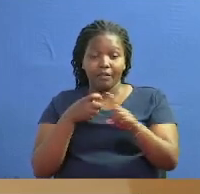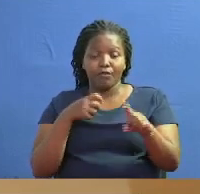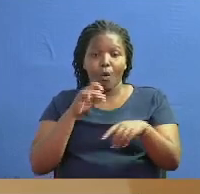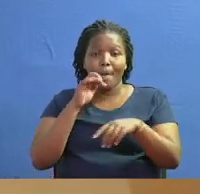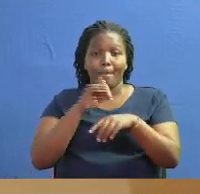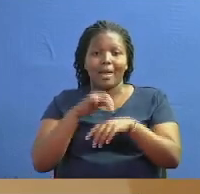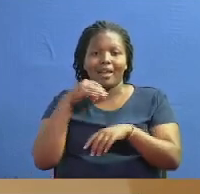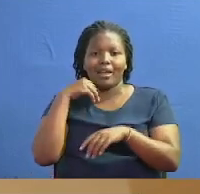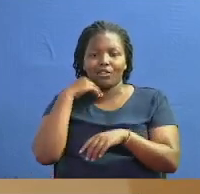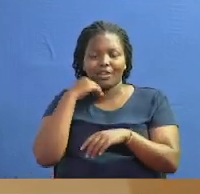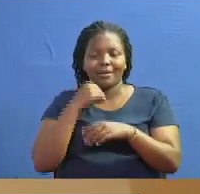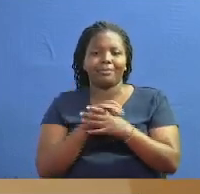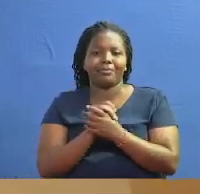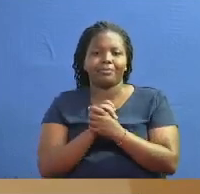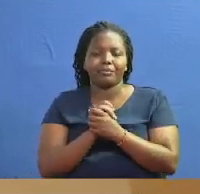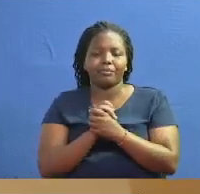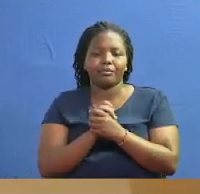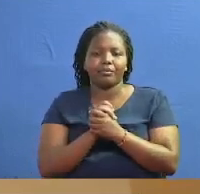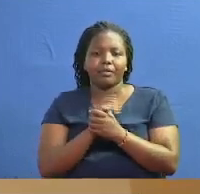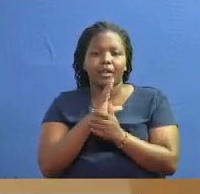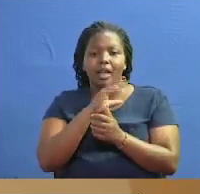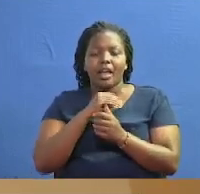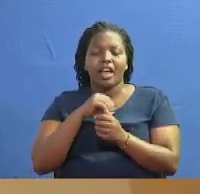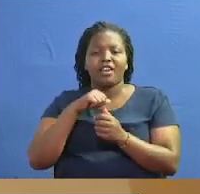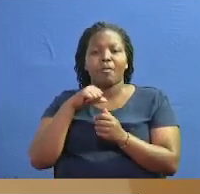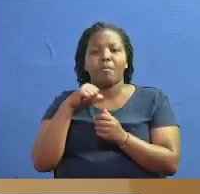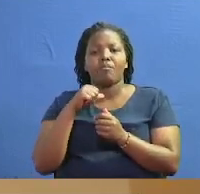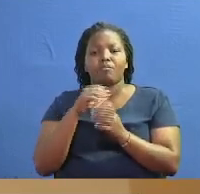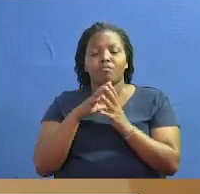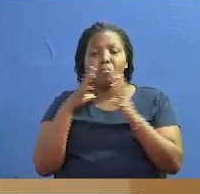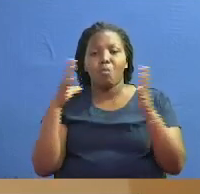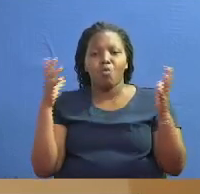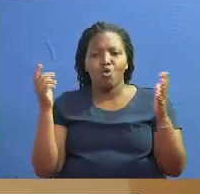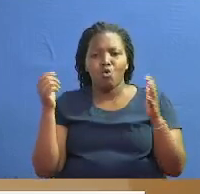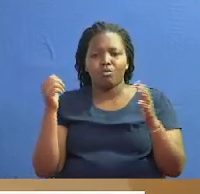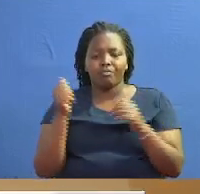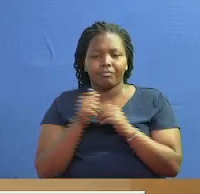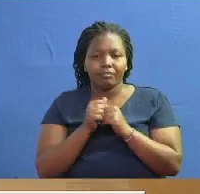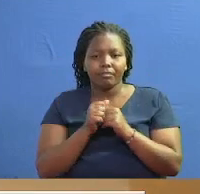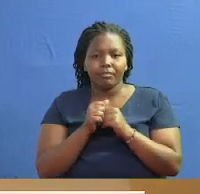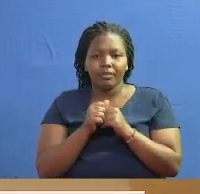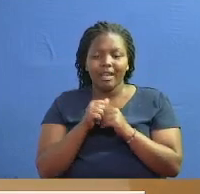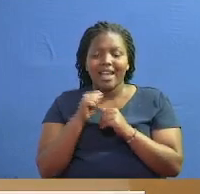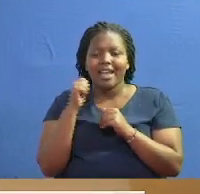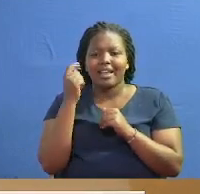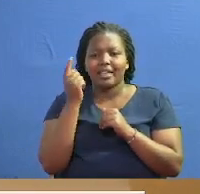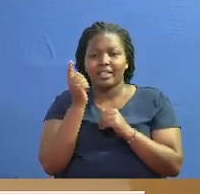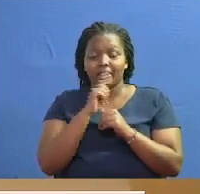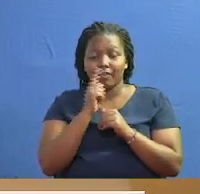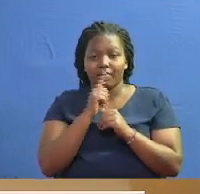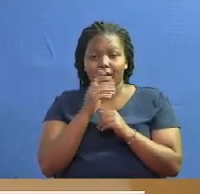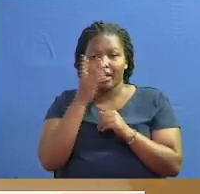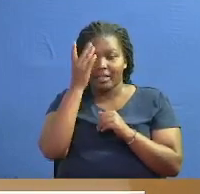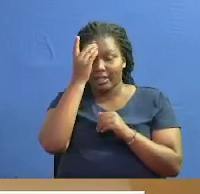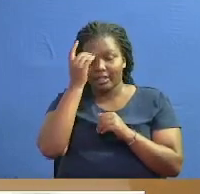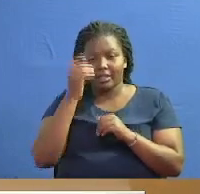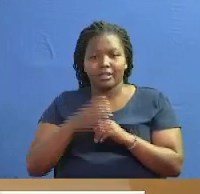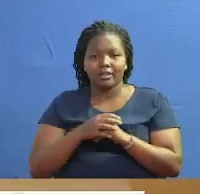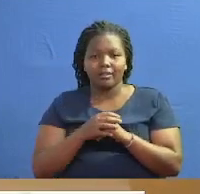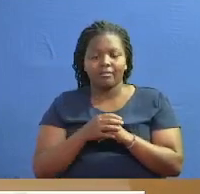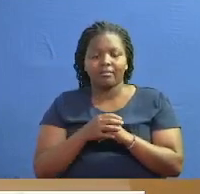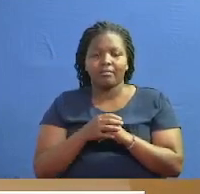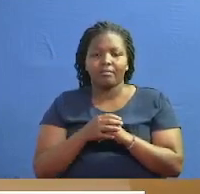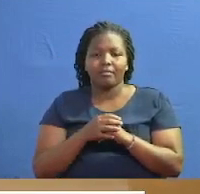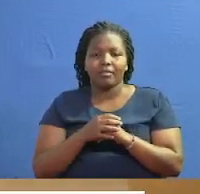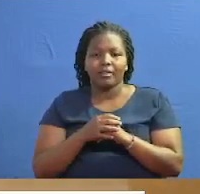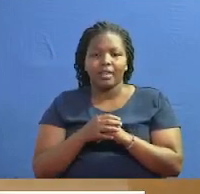infections, and again, more severe disease if a child is under 5 years and they have sickle cell disease. Imagine